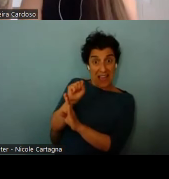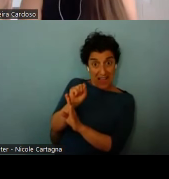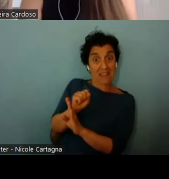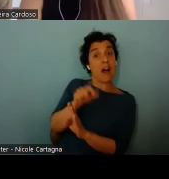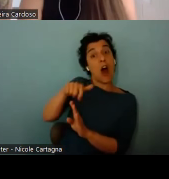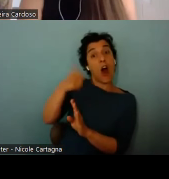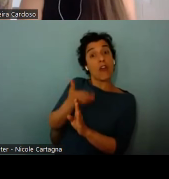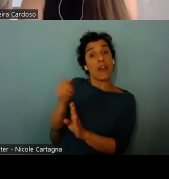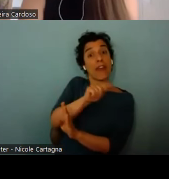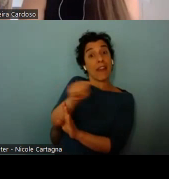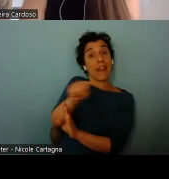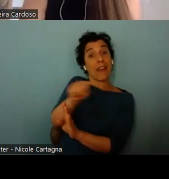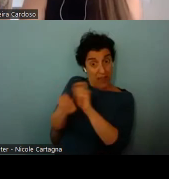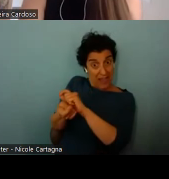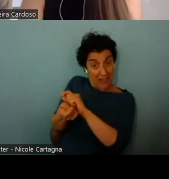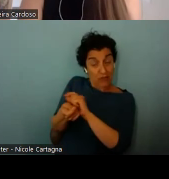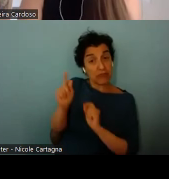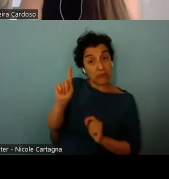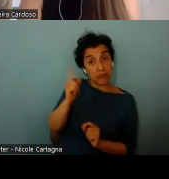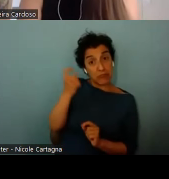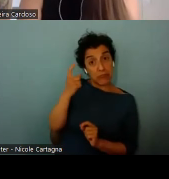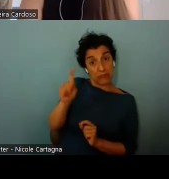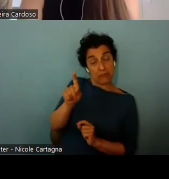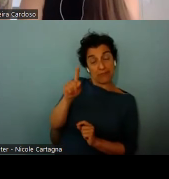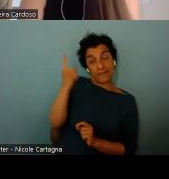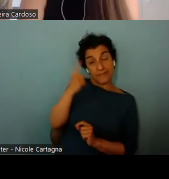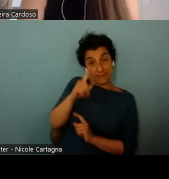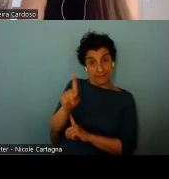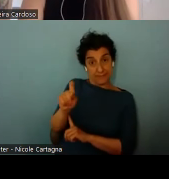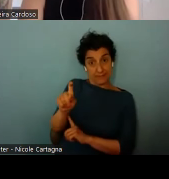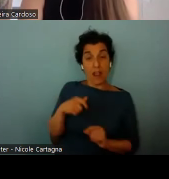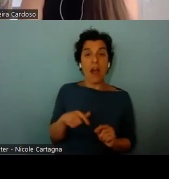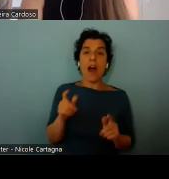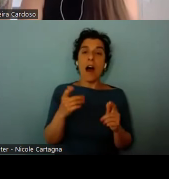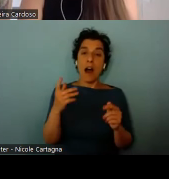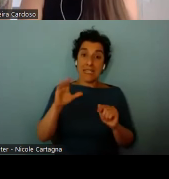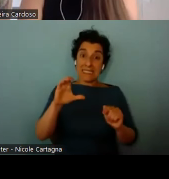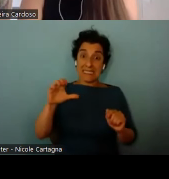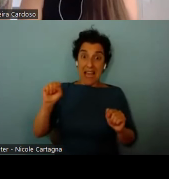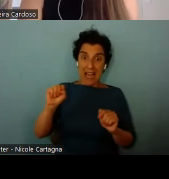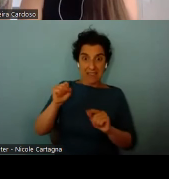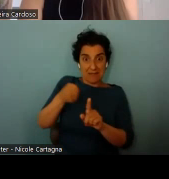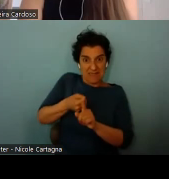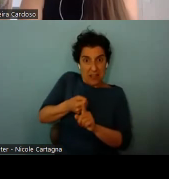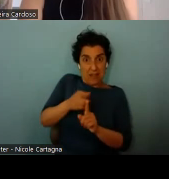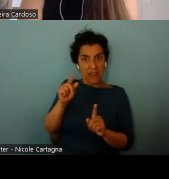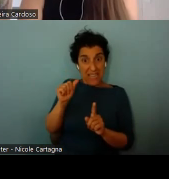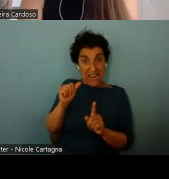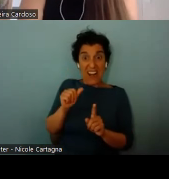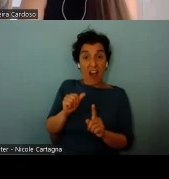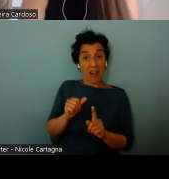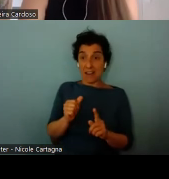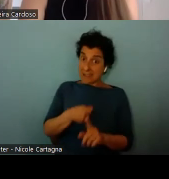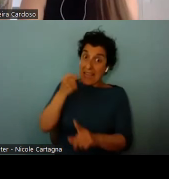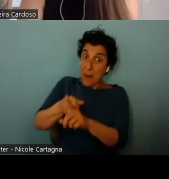of conversations with folks who were trying to collect information about the difference that CCIS, these data mattered, that these